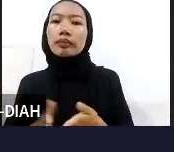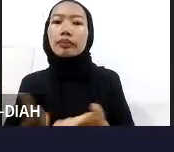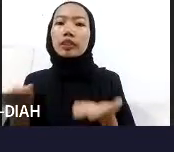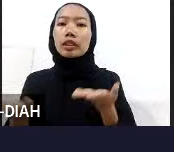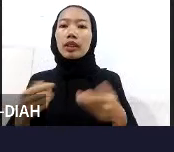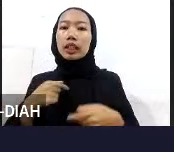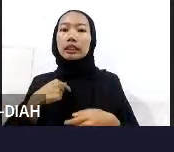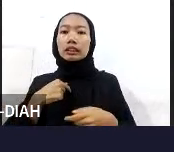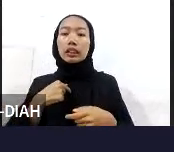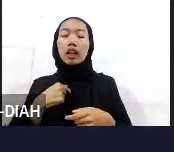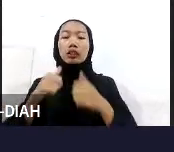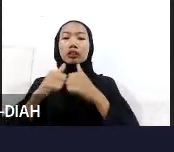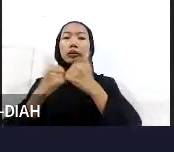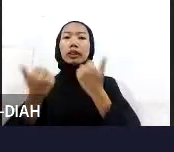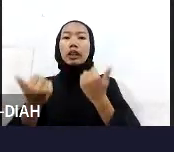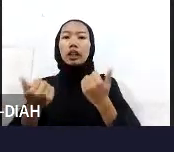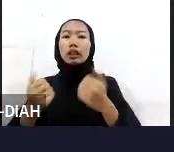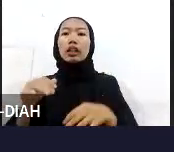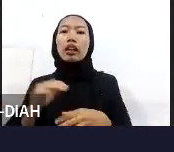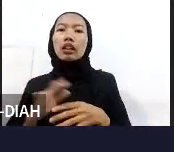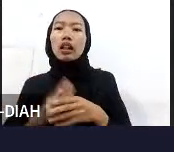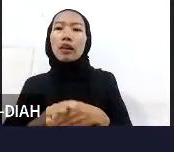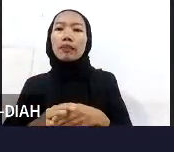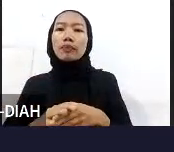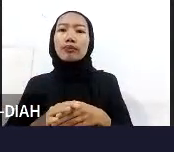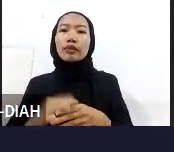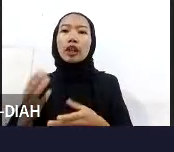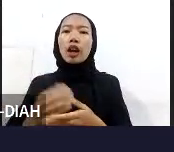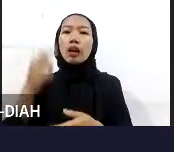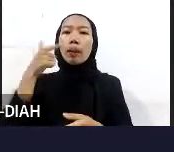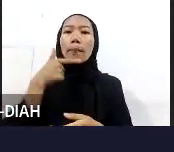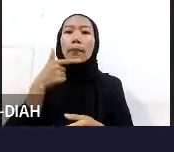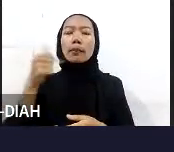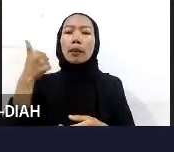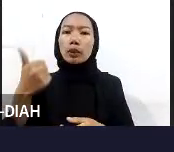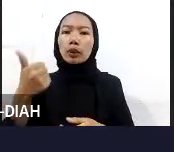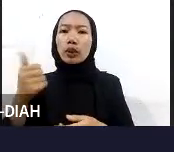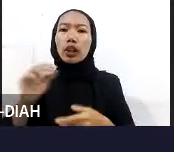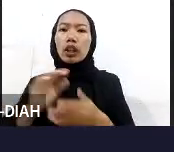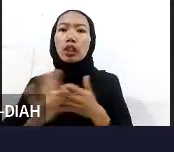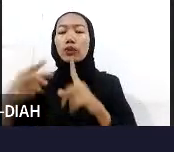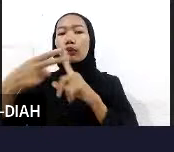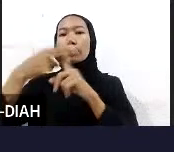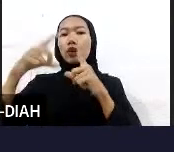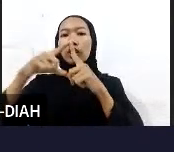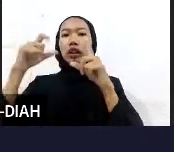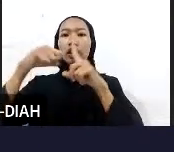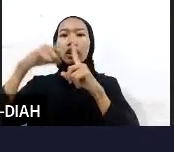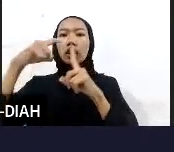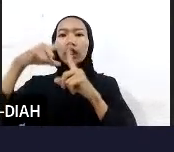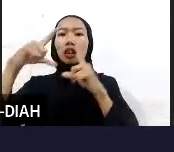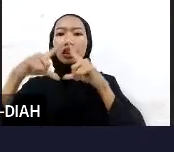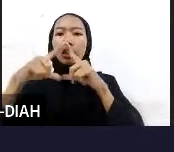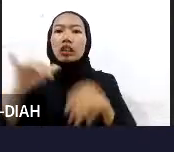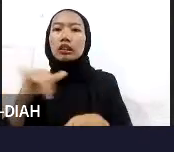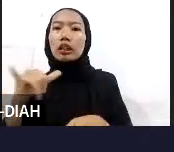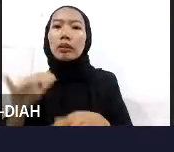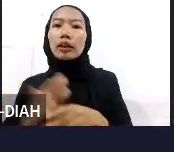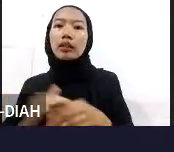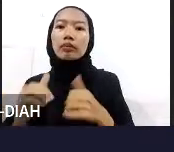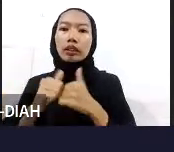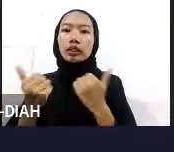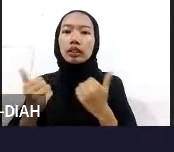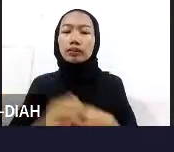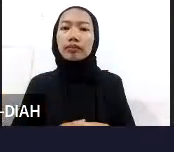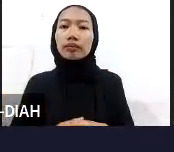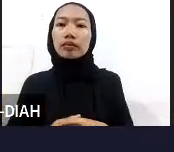other's back because we understand each other. We really relate well to